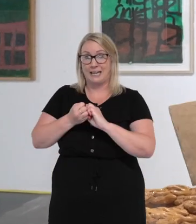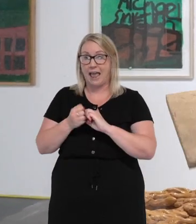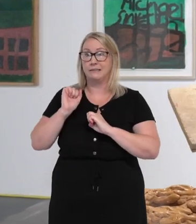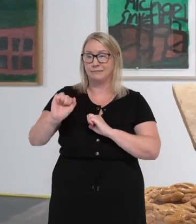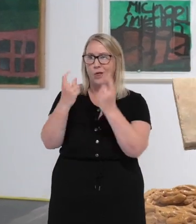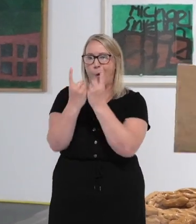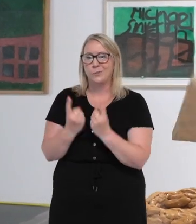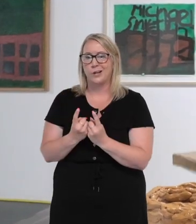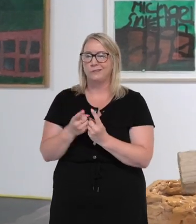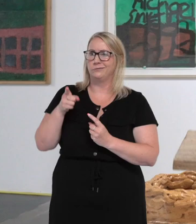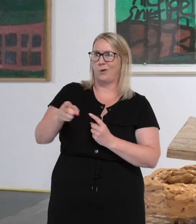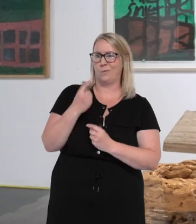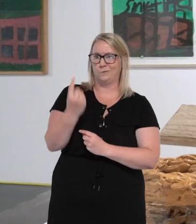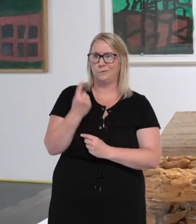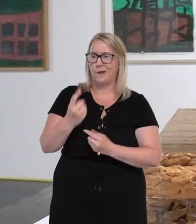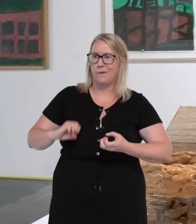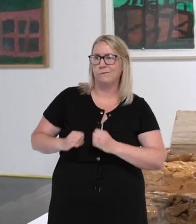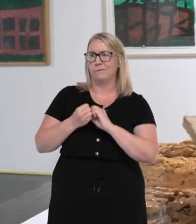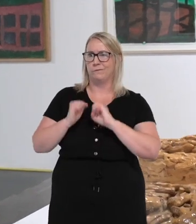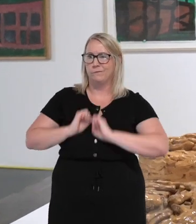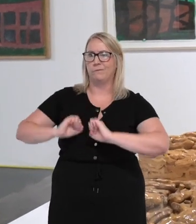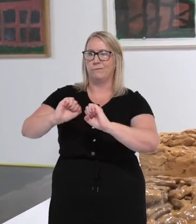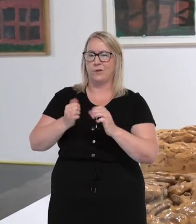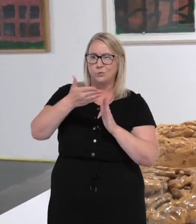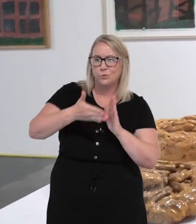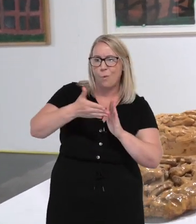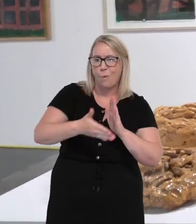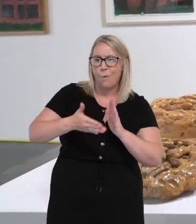making his own saw out of masking tape and